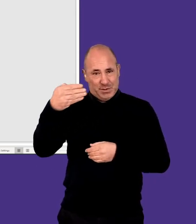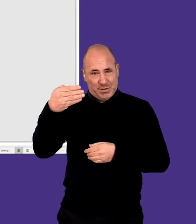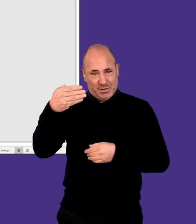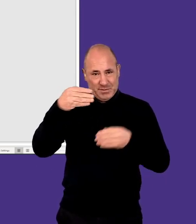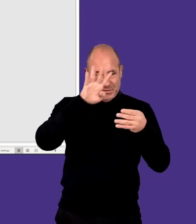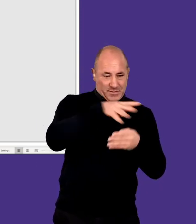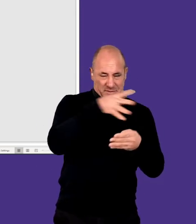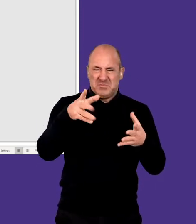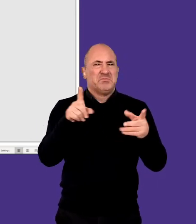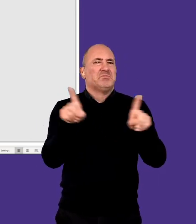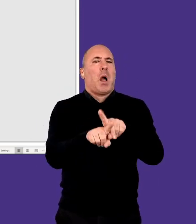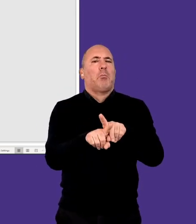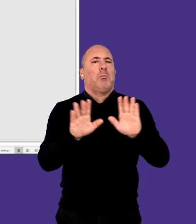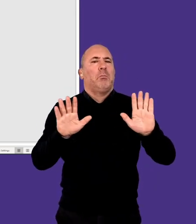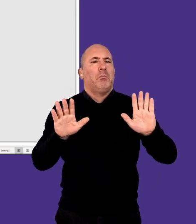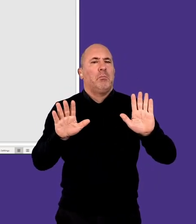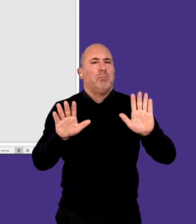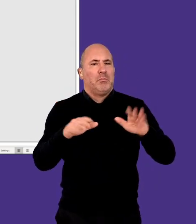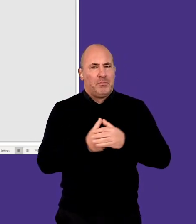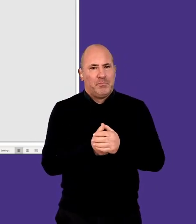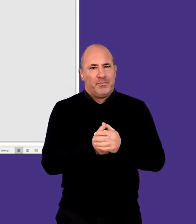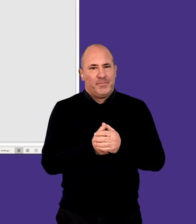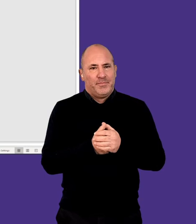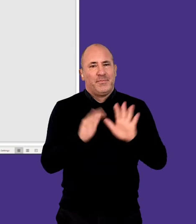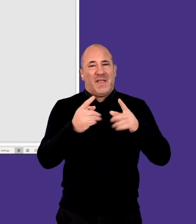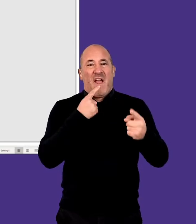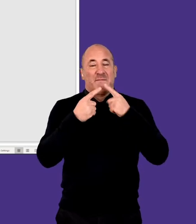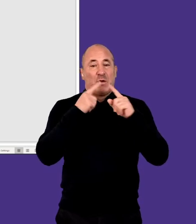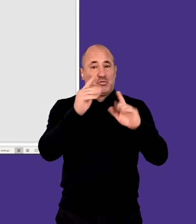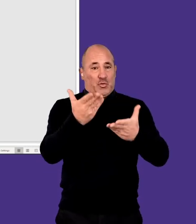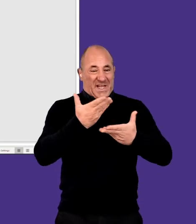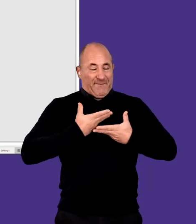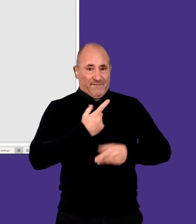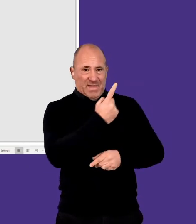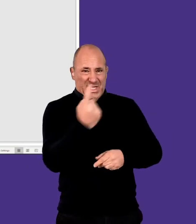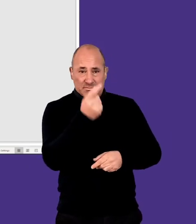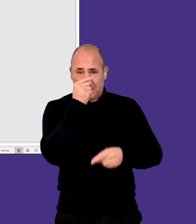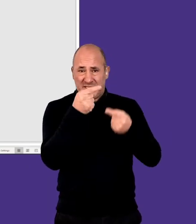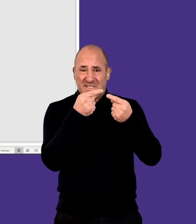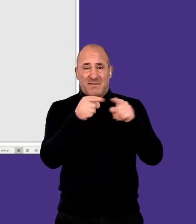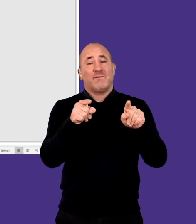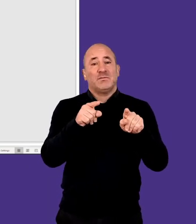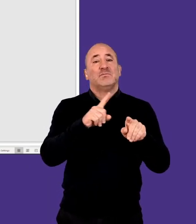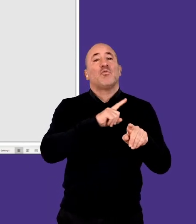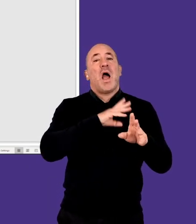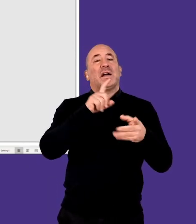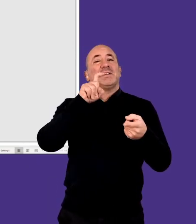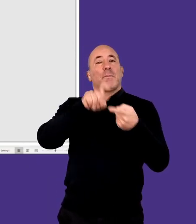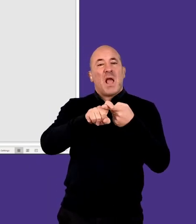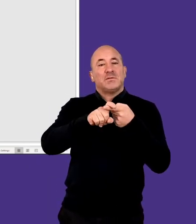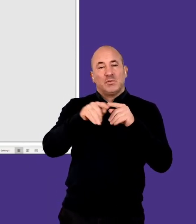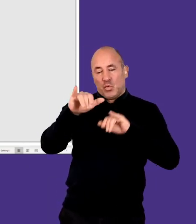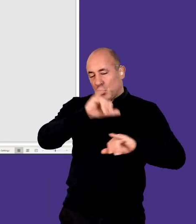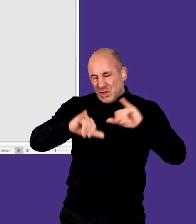The layout of each tab is exactly the same. However, the information you provide for each tab will differ depending on